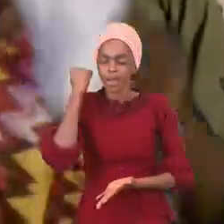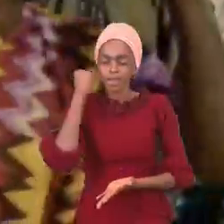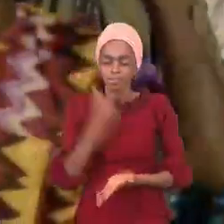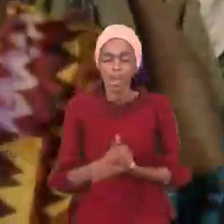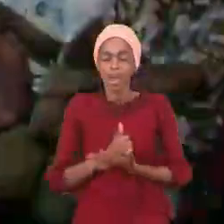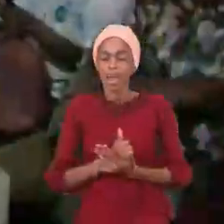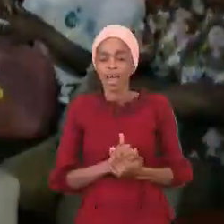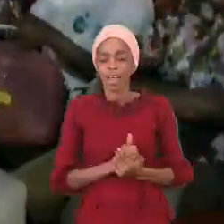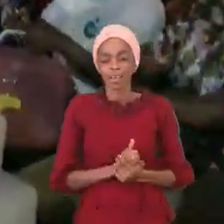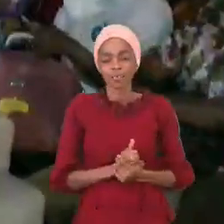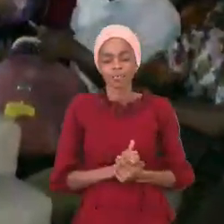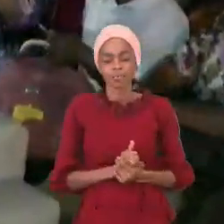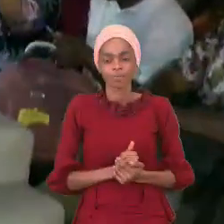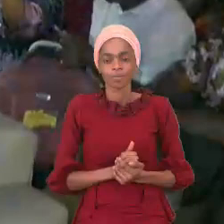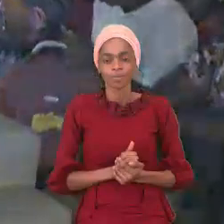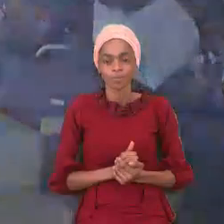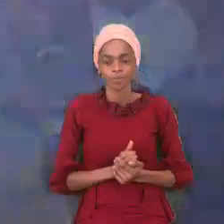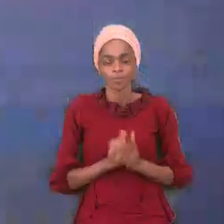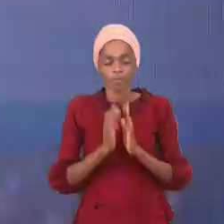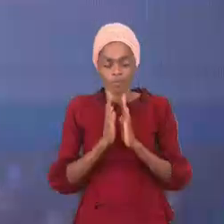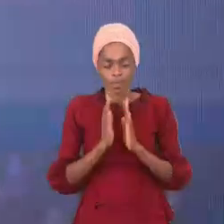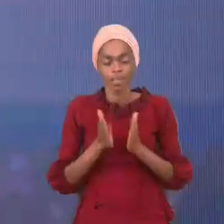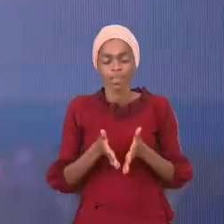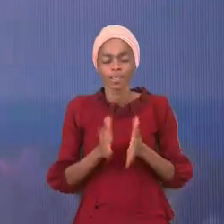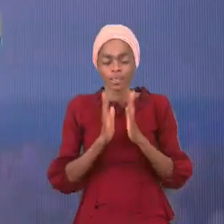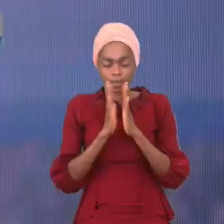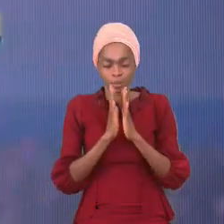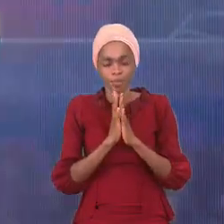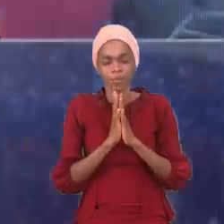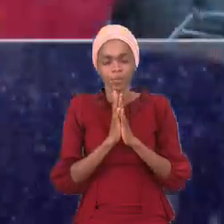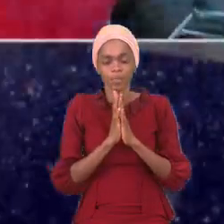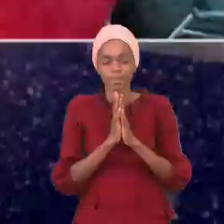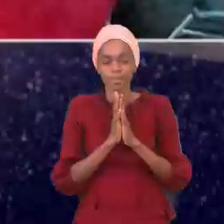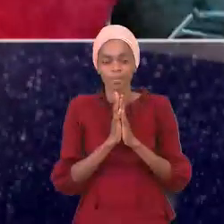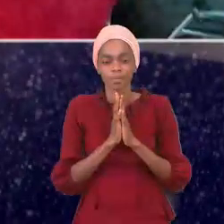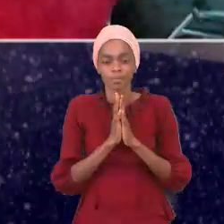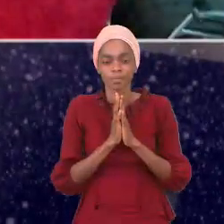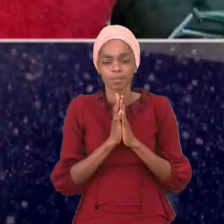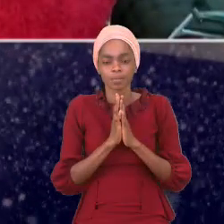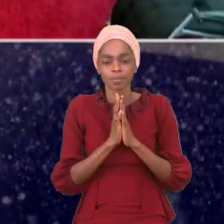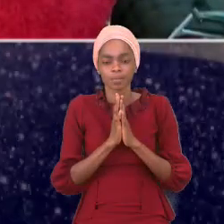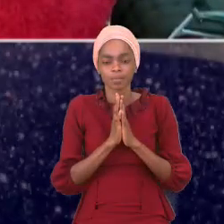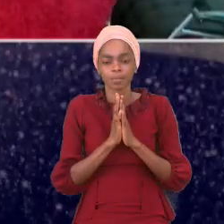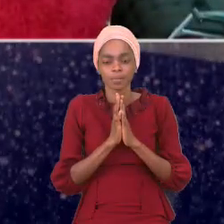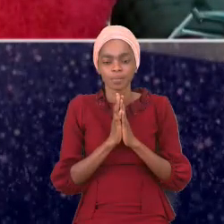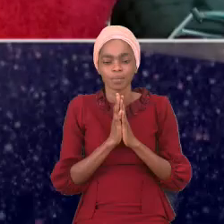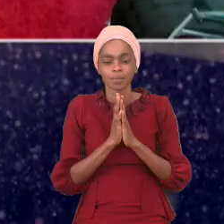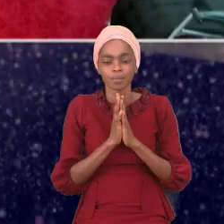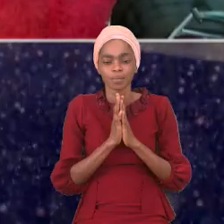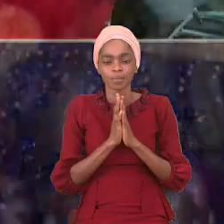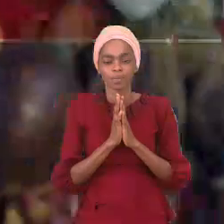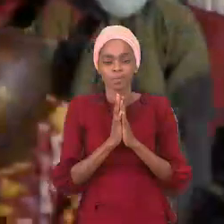Amen. Heads bowed and eyes closed. Heads bowed and